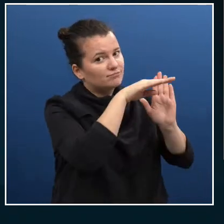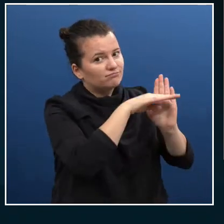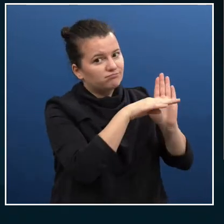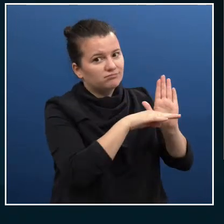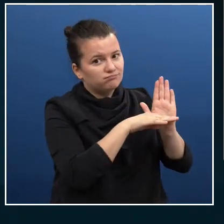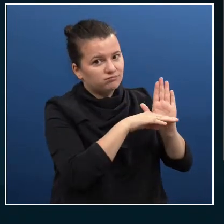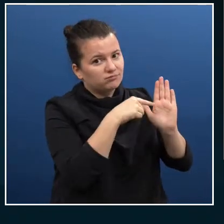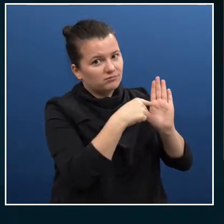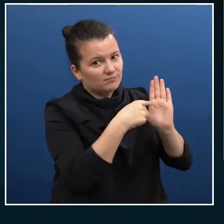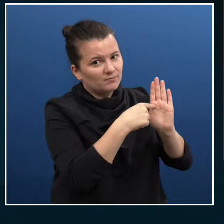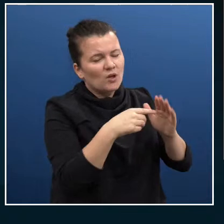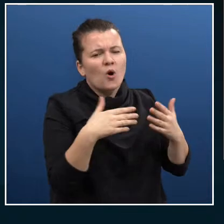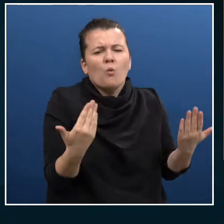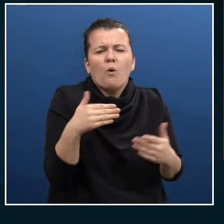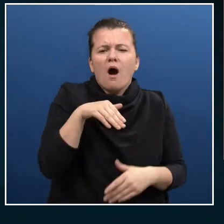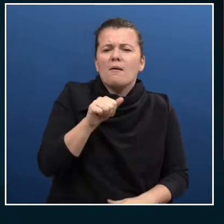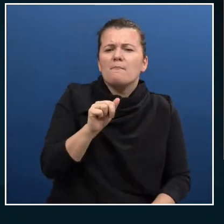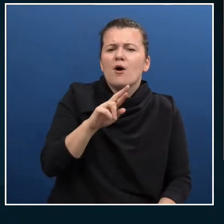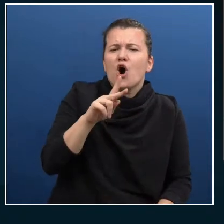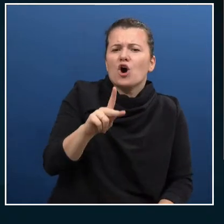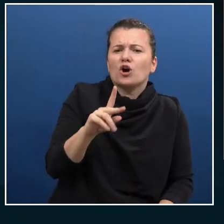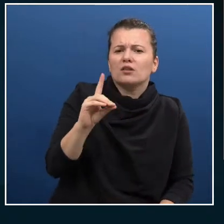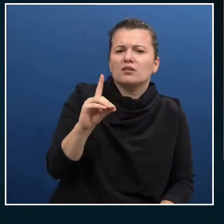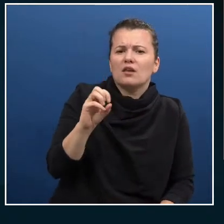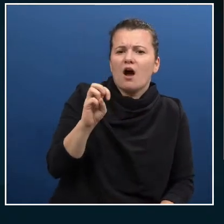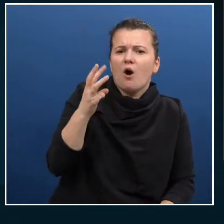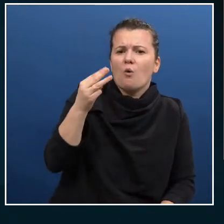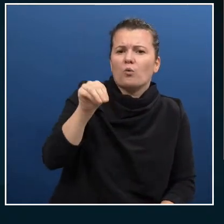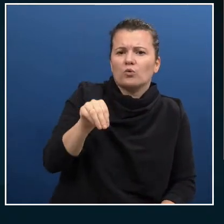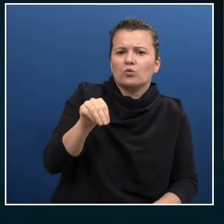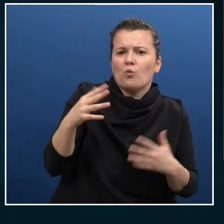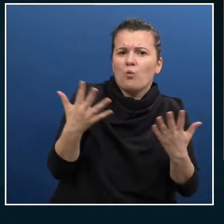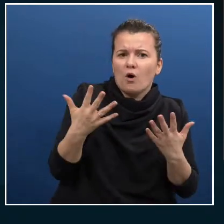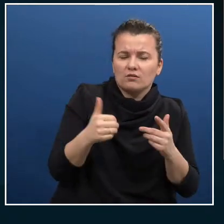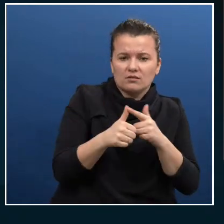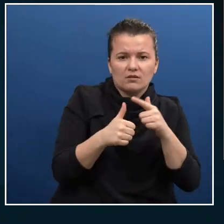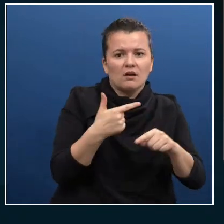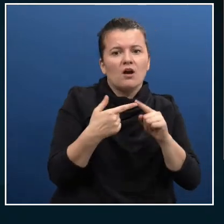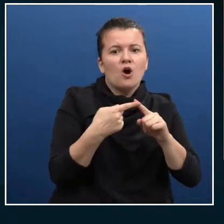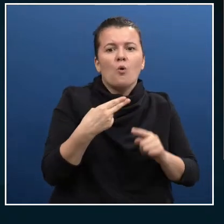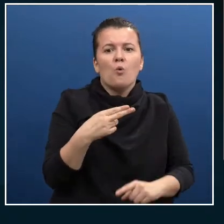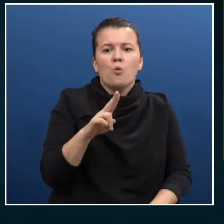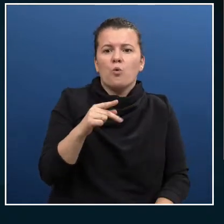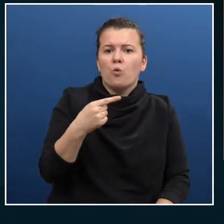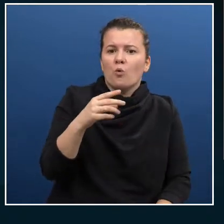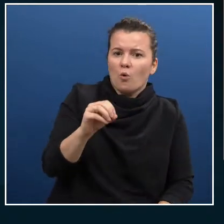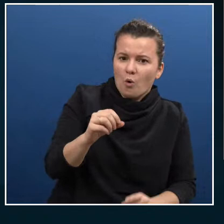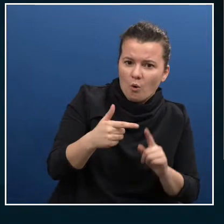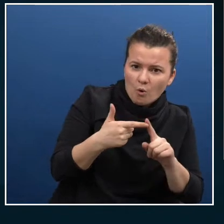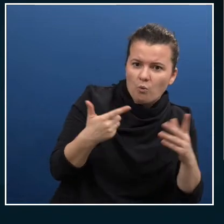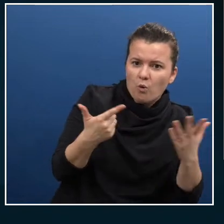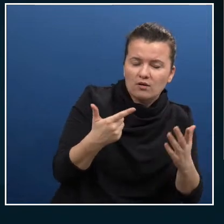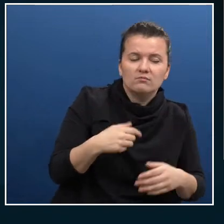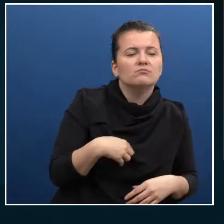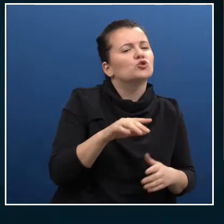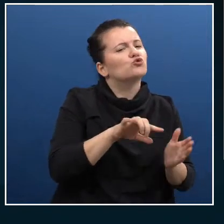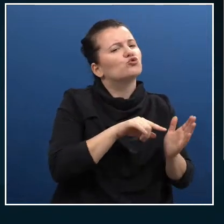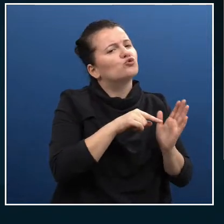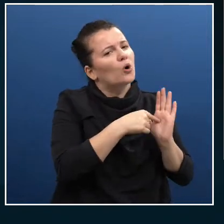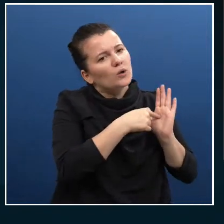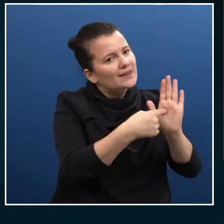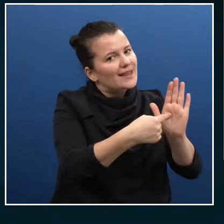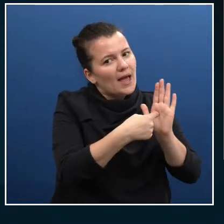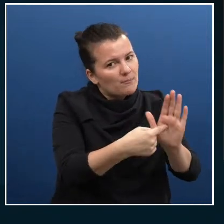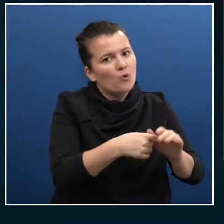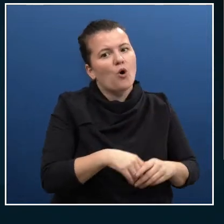Hugo, how that works, and then I will give a demo. After that, I will explain something about